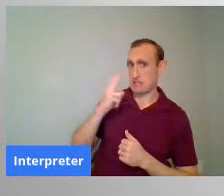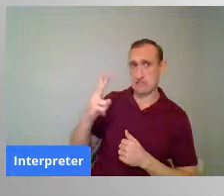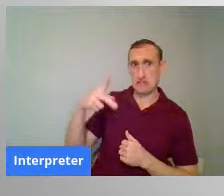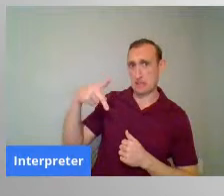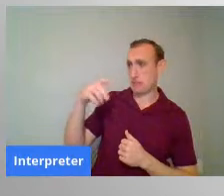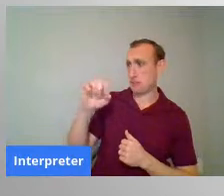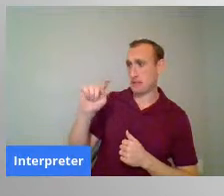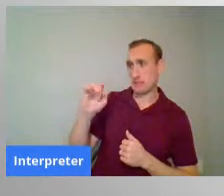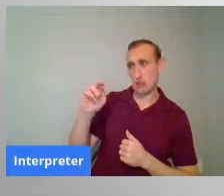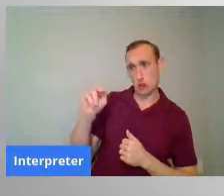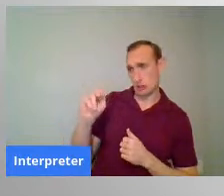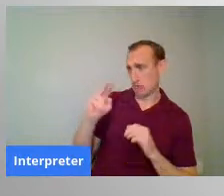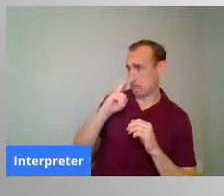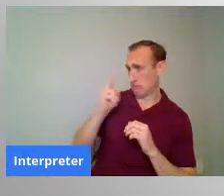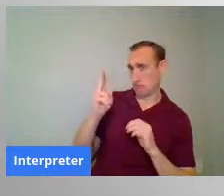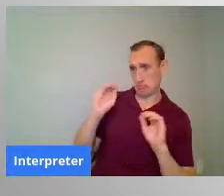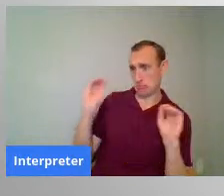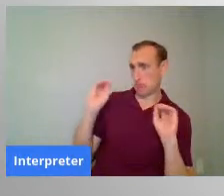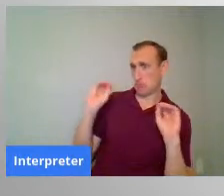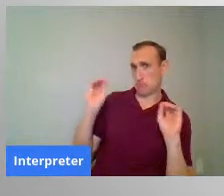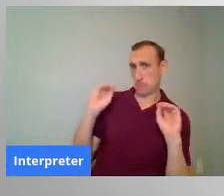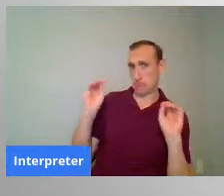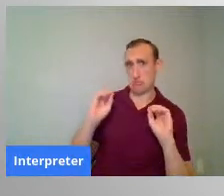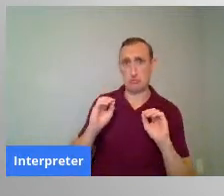Dr. Is that Thomas, okay?